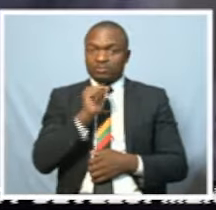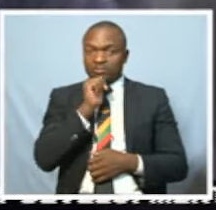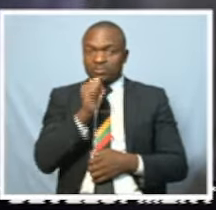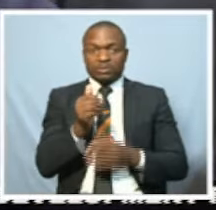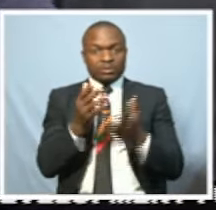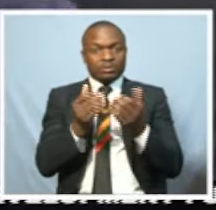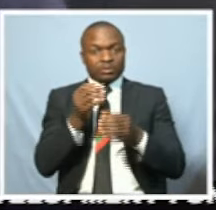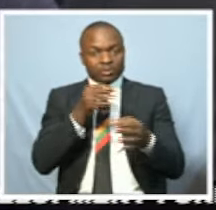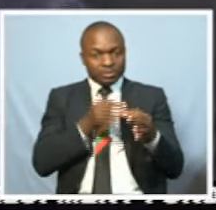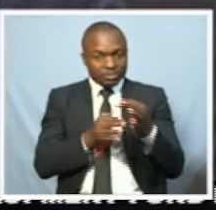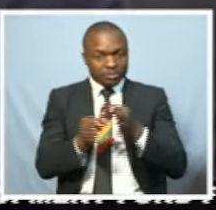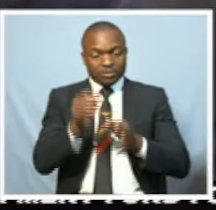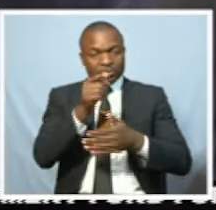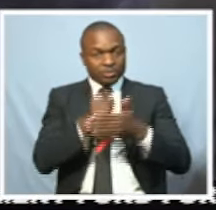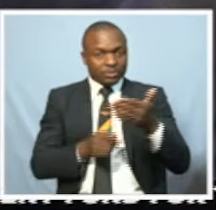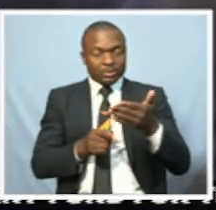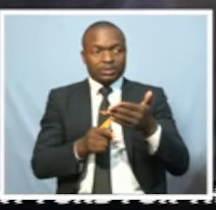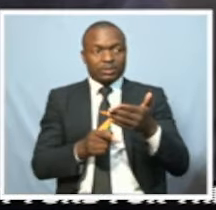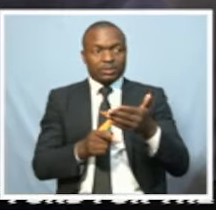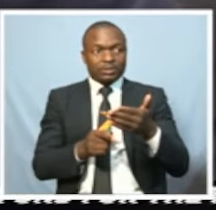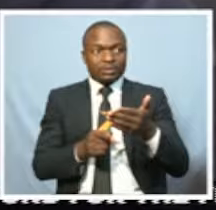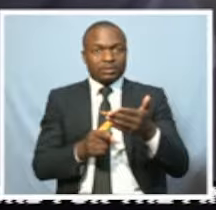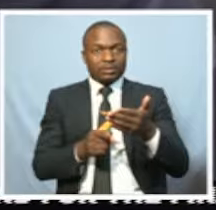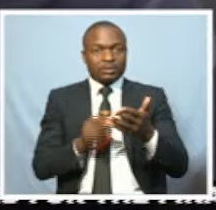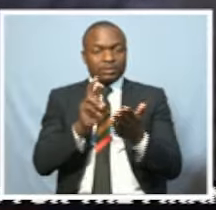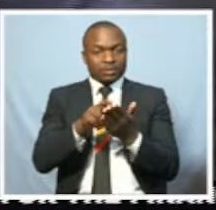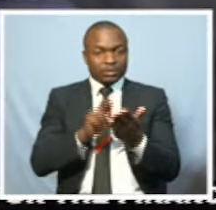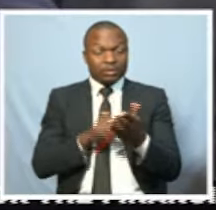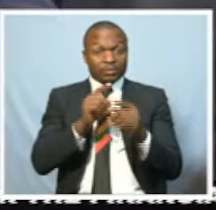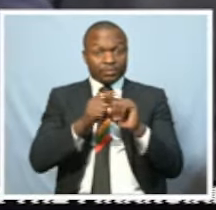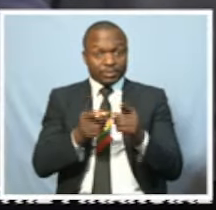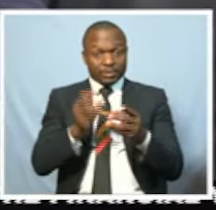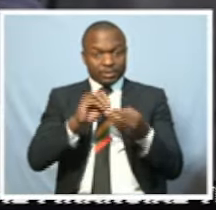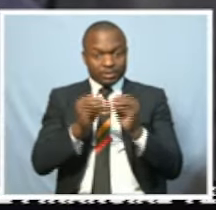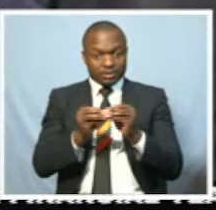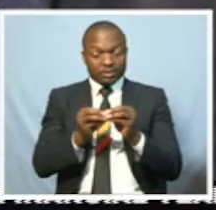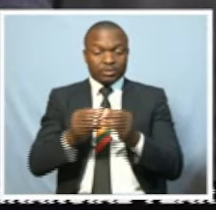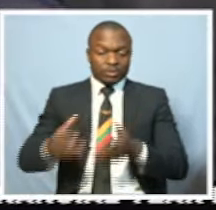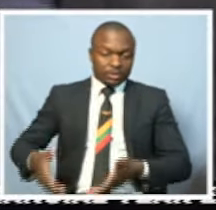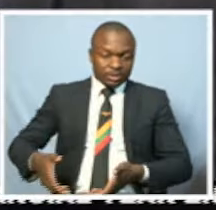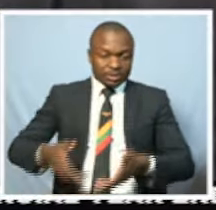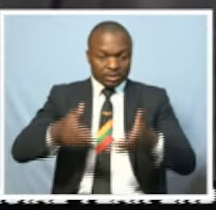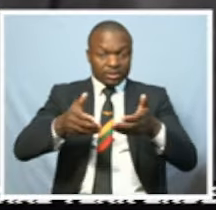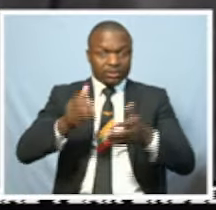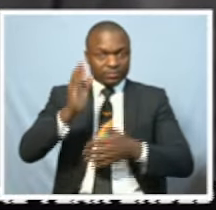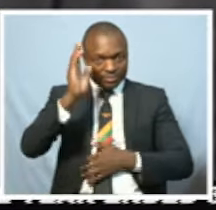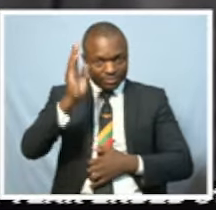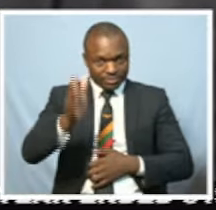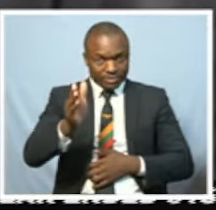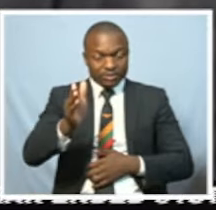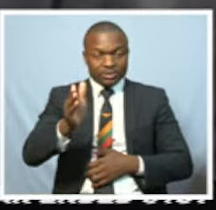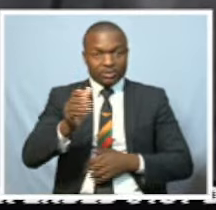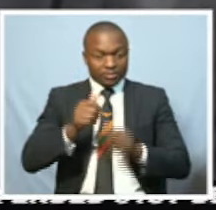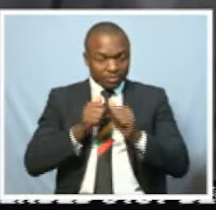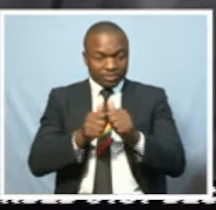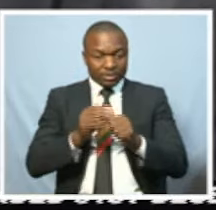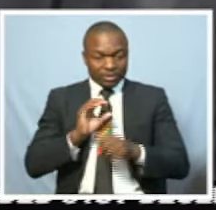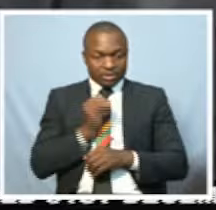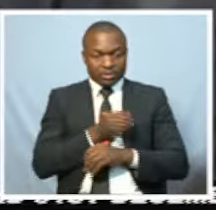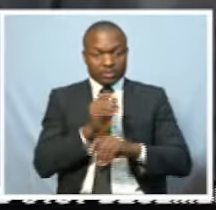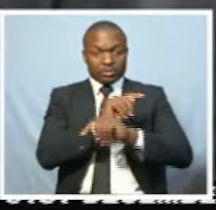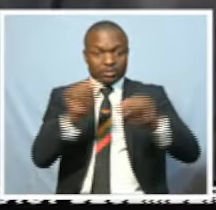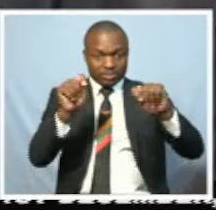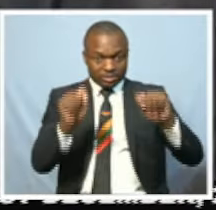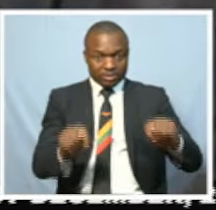to clarify what has been reported. However, the figure that we carried forward, as per our ledger, at the time